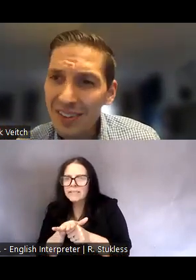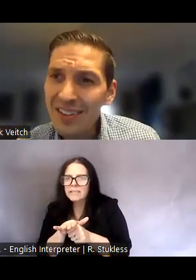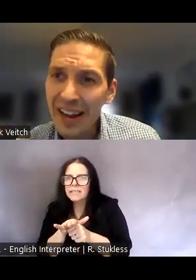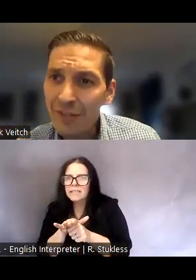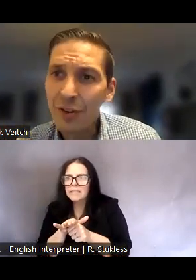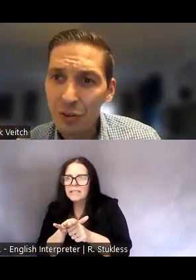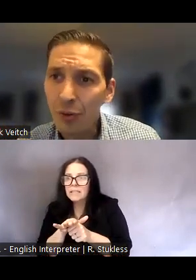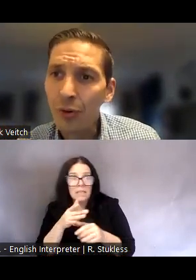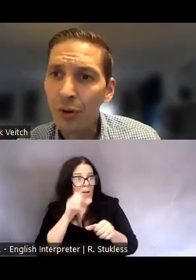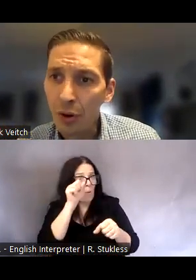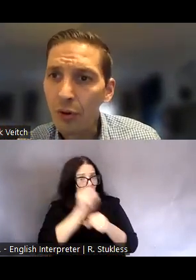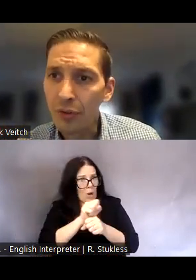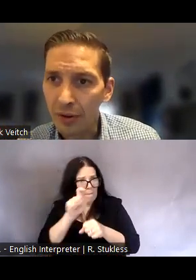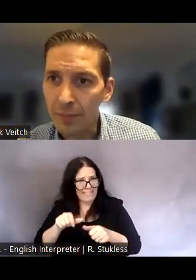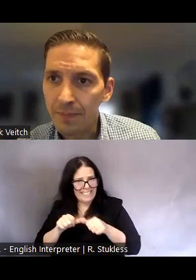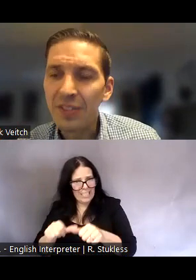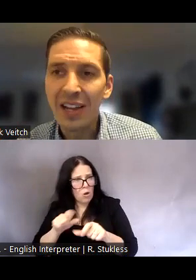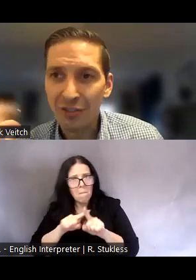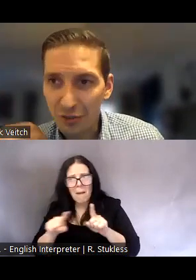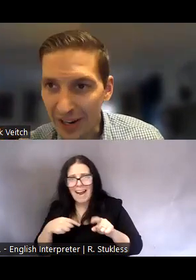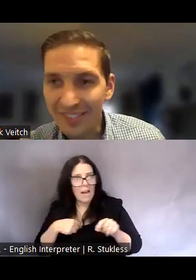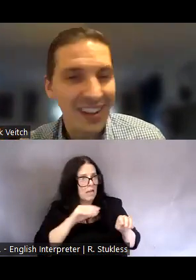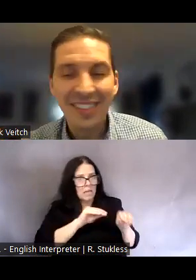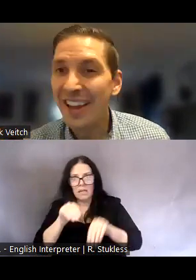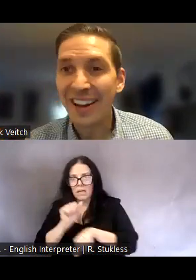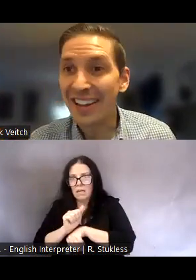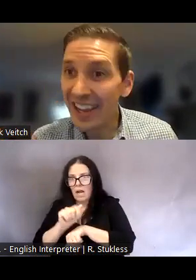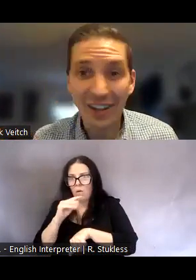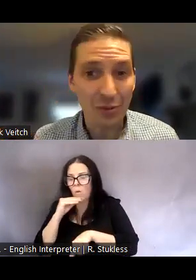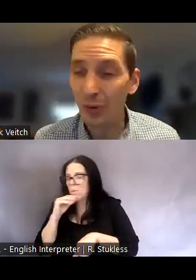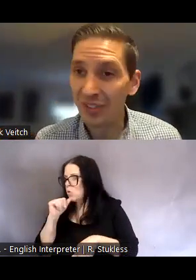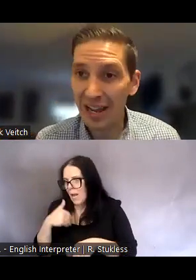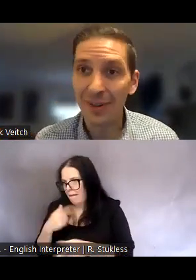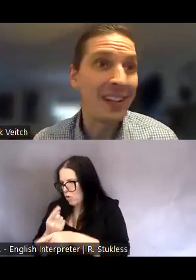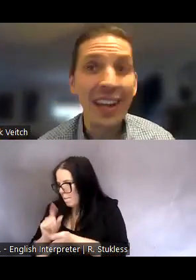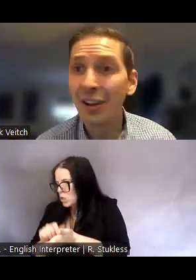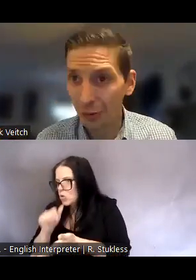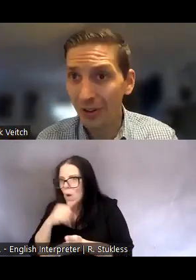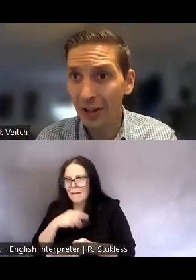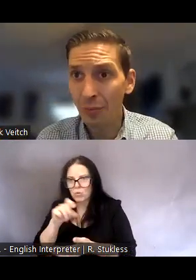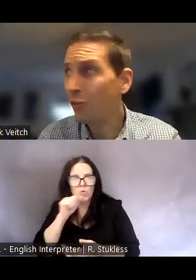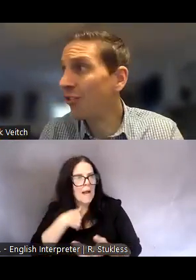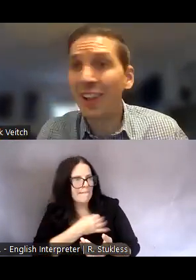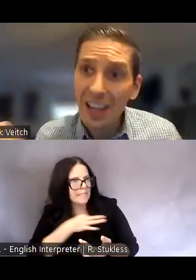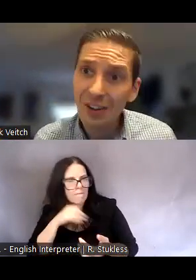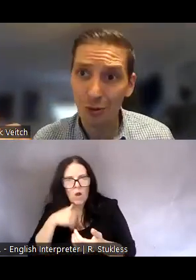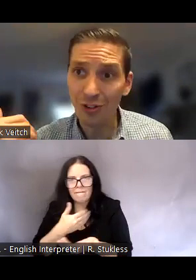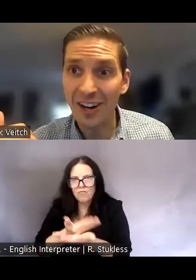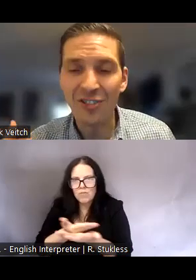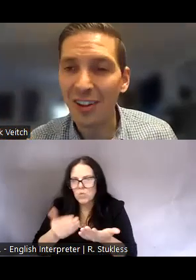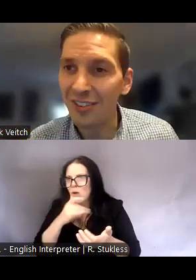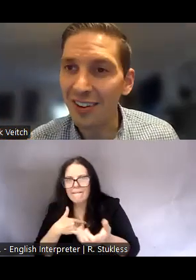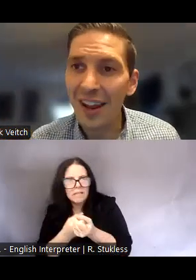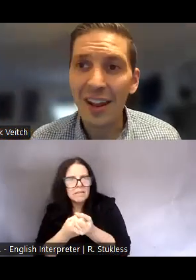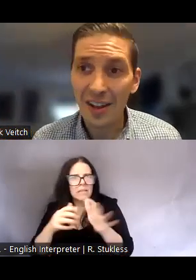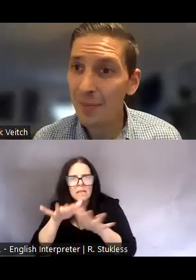it's, again, things we didn't have control over. That stress, again, I can't control what's happening. I can't control the health restrictions. I can't